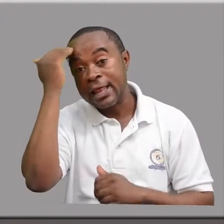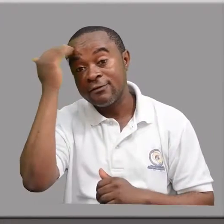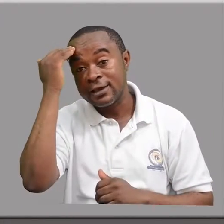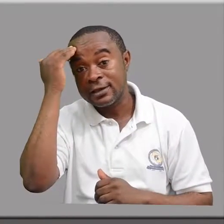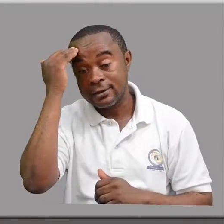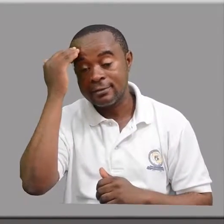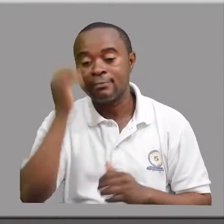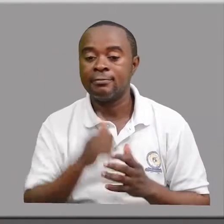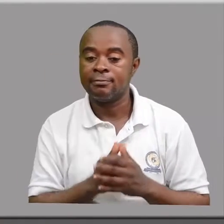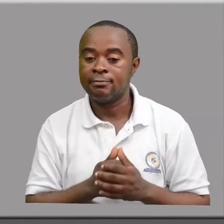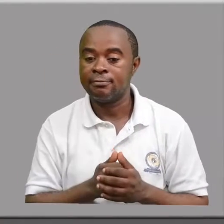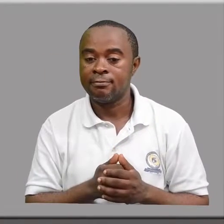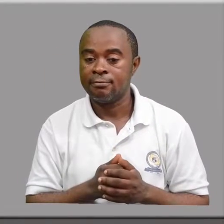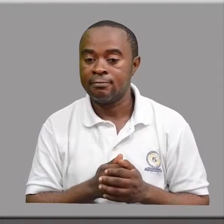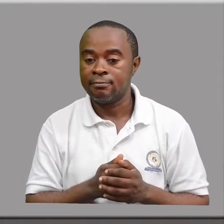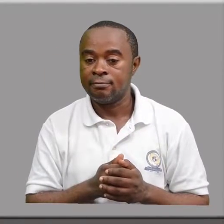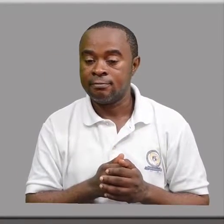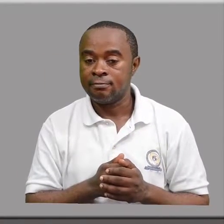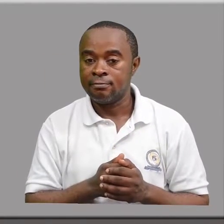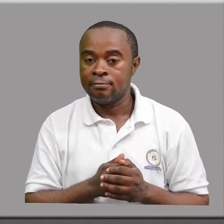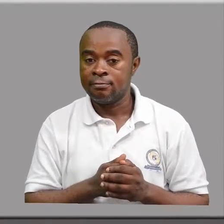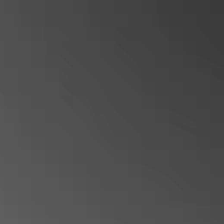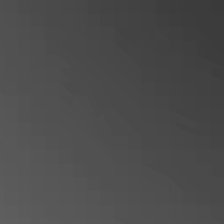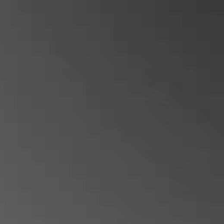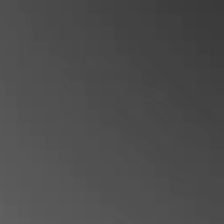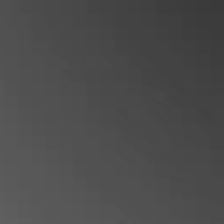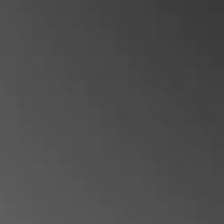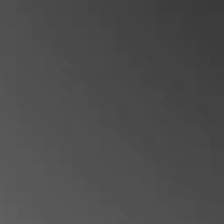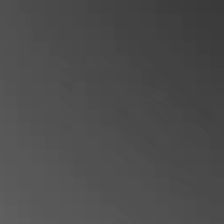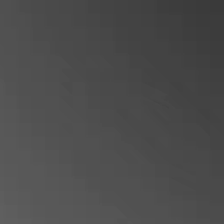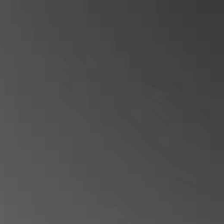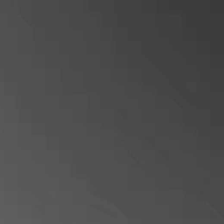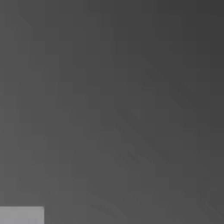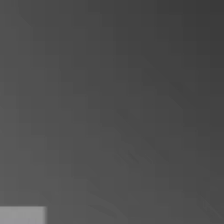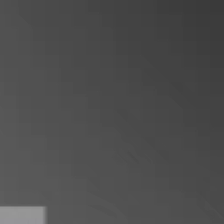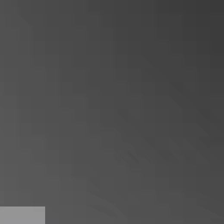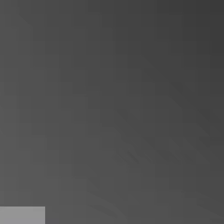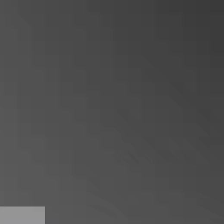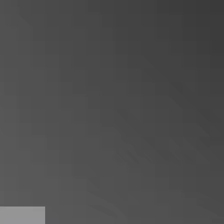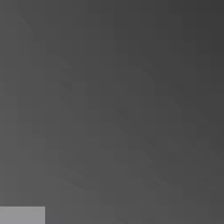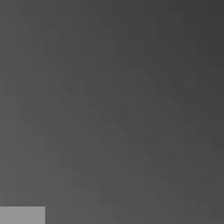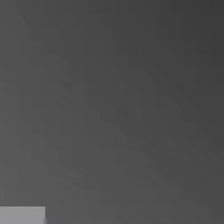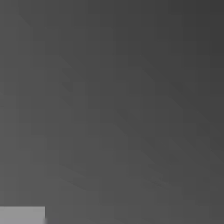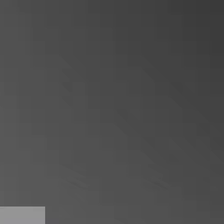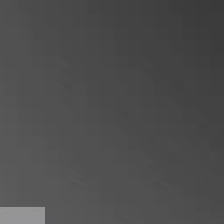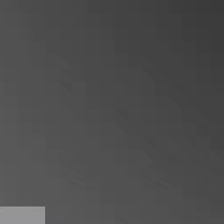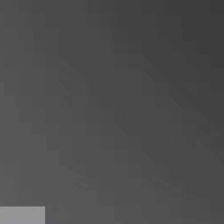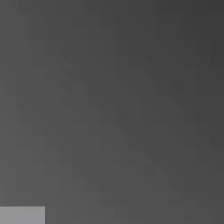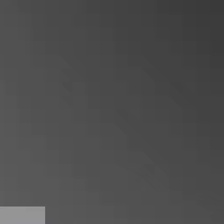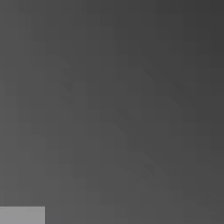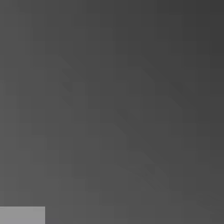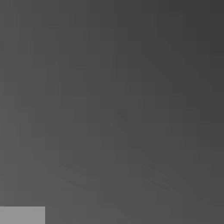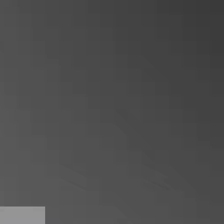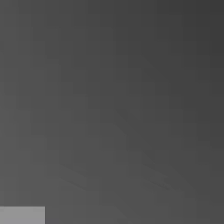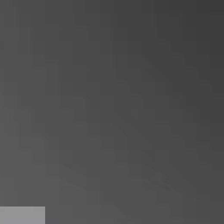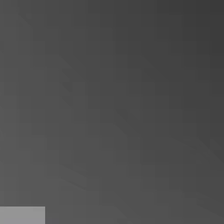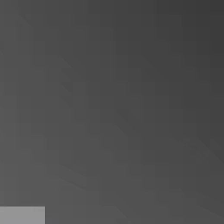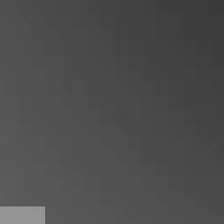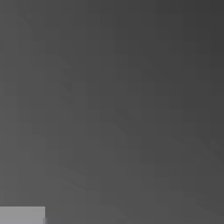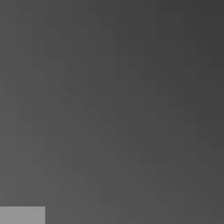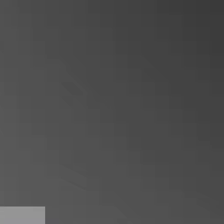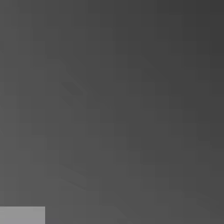3 identify the host. So the first 8 bits define